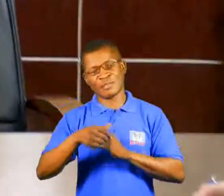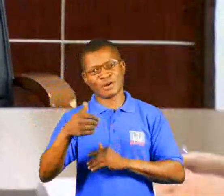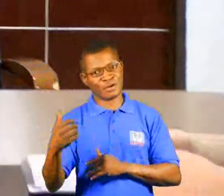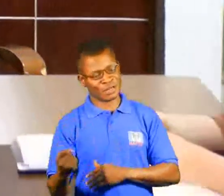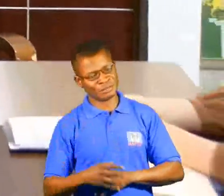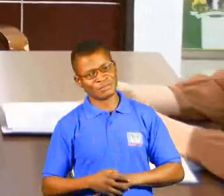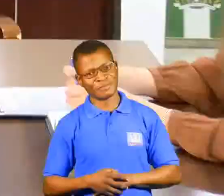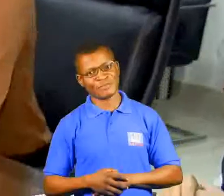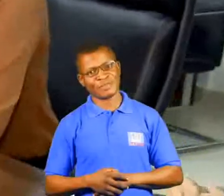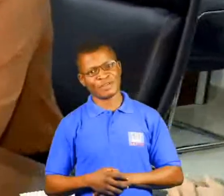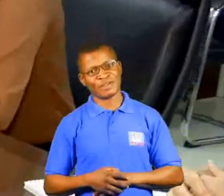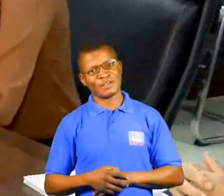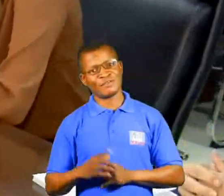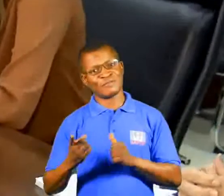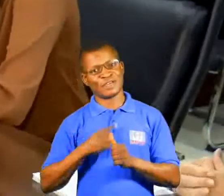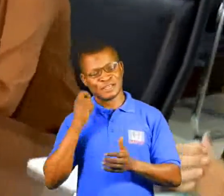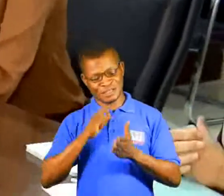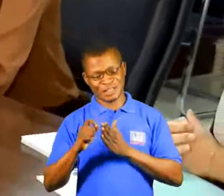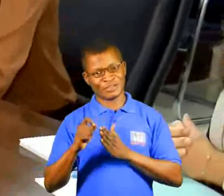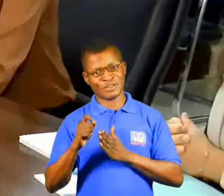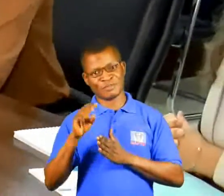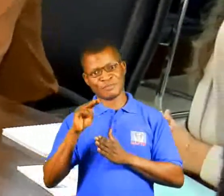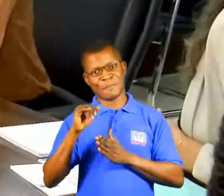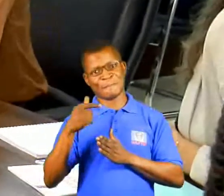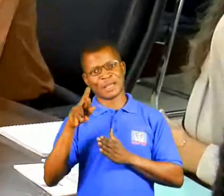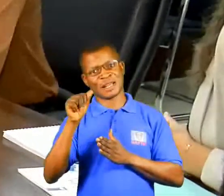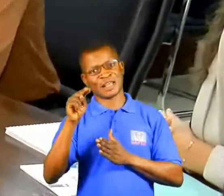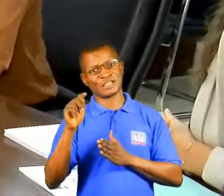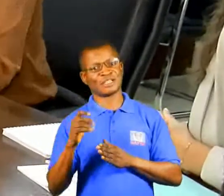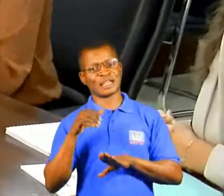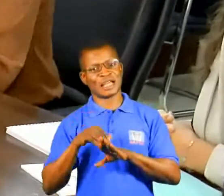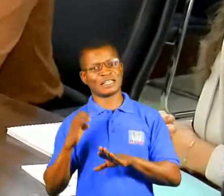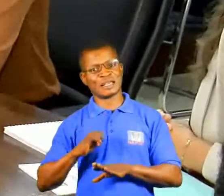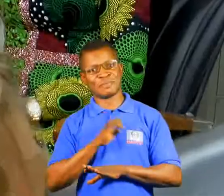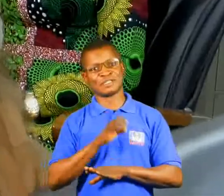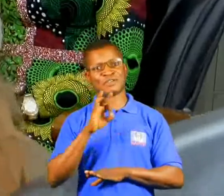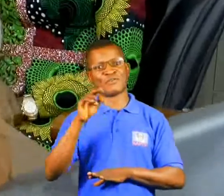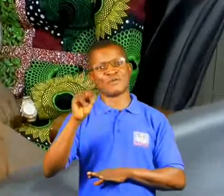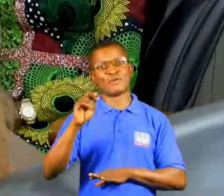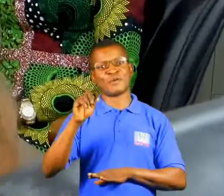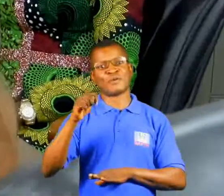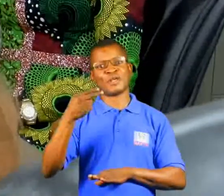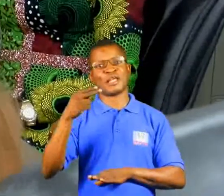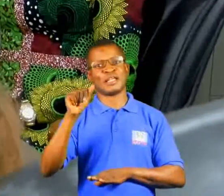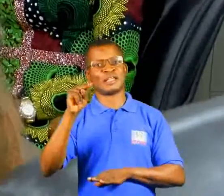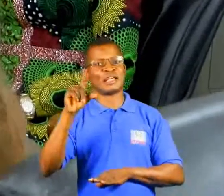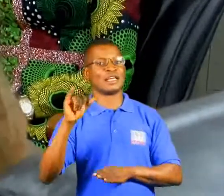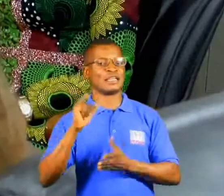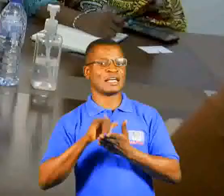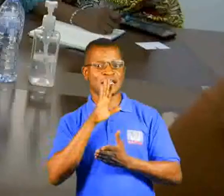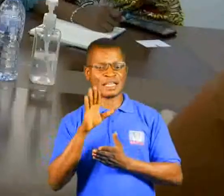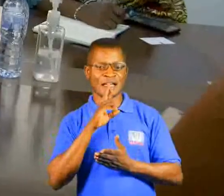among others. The First Secretary Migration Embassy of the Kingdom of Netherlands, Eva DeWitt, said they were at the